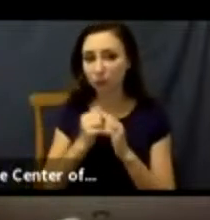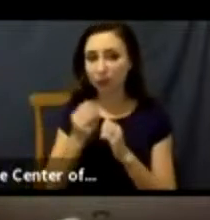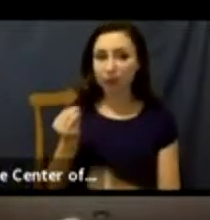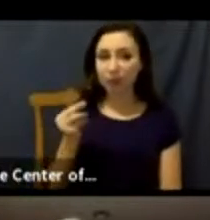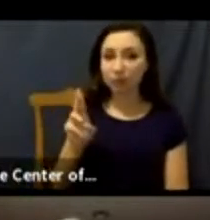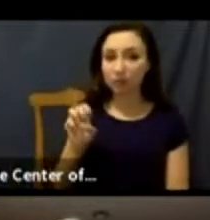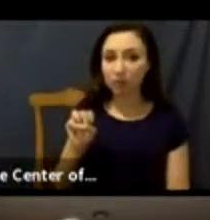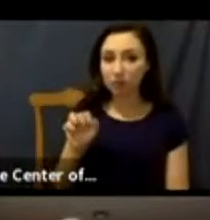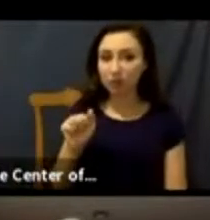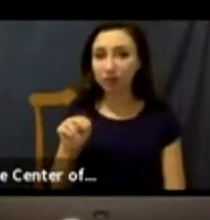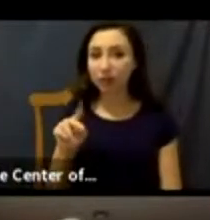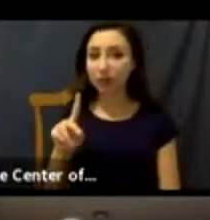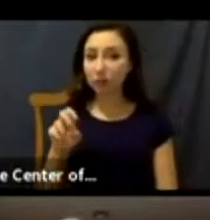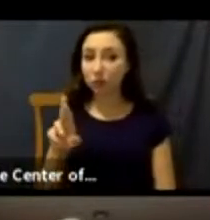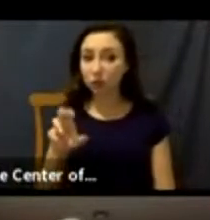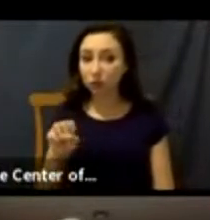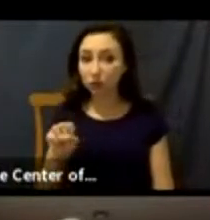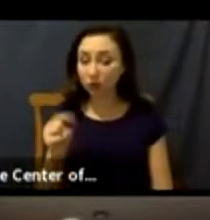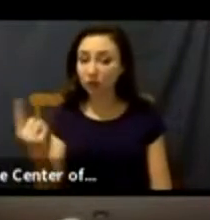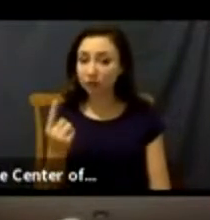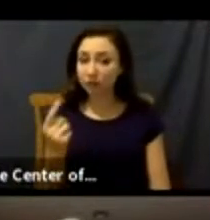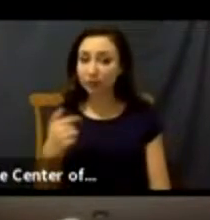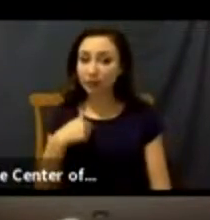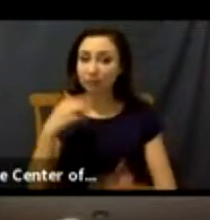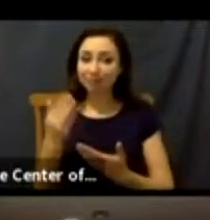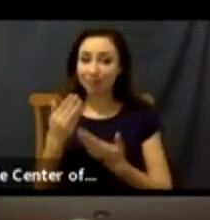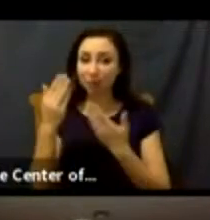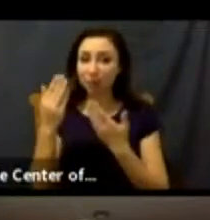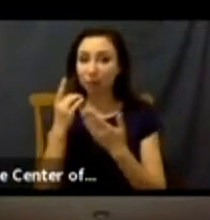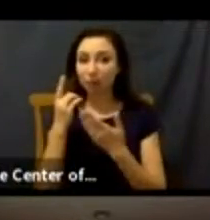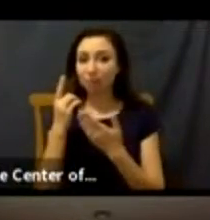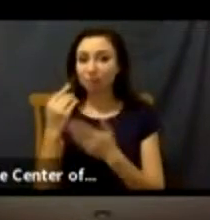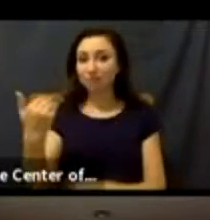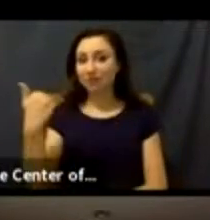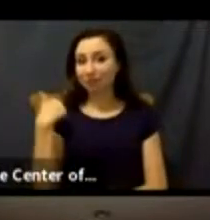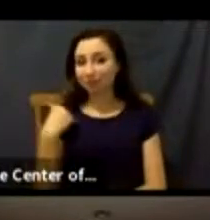Sanders on something that I brought up last meeting